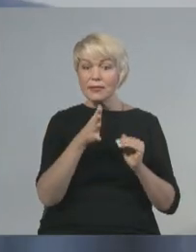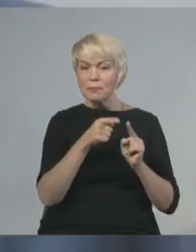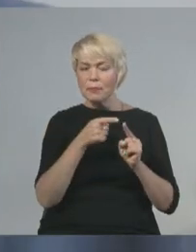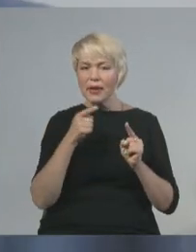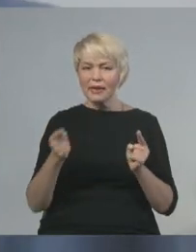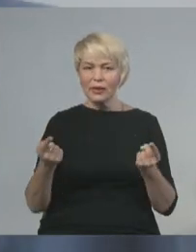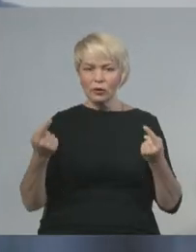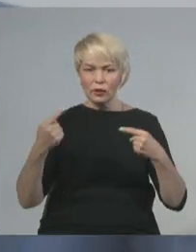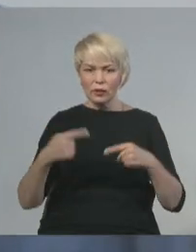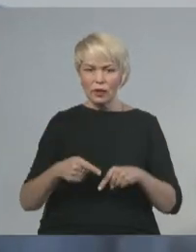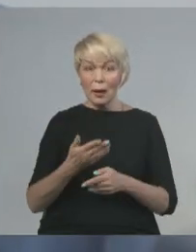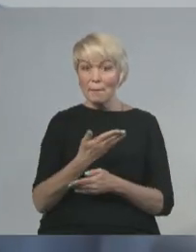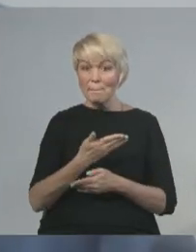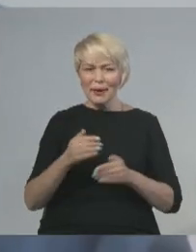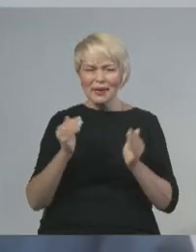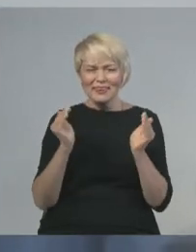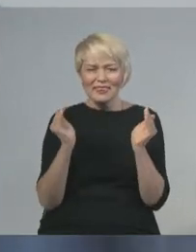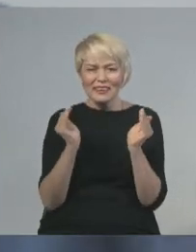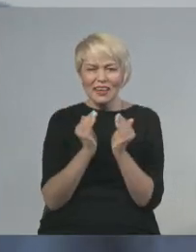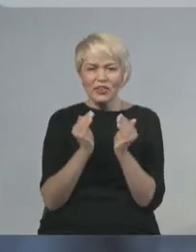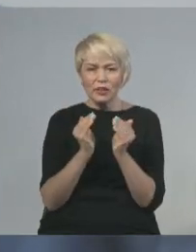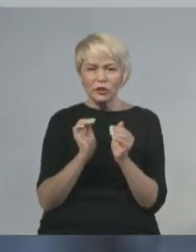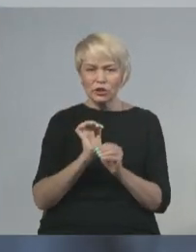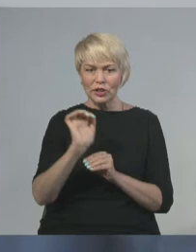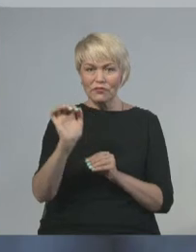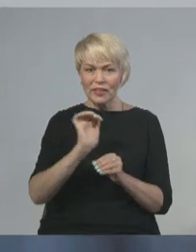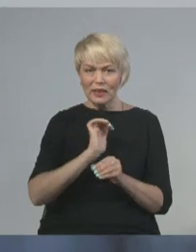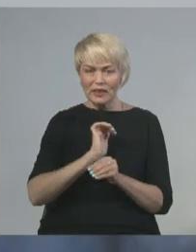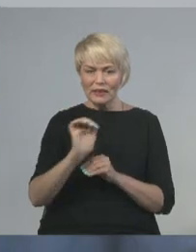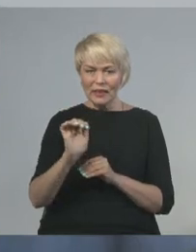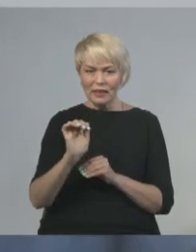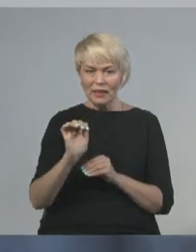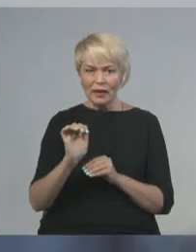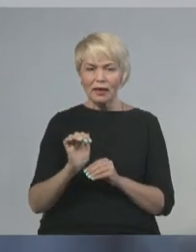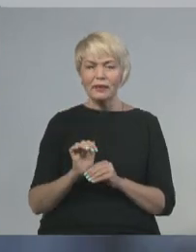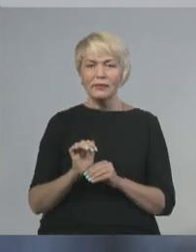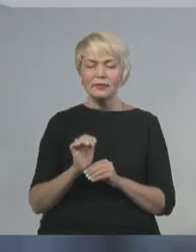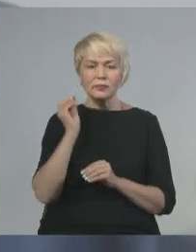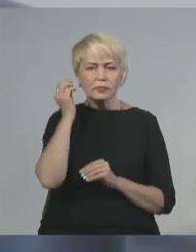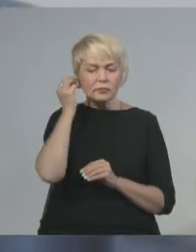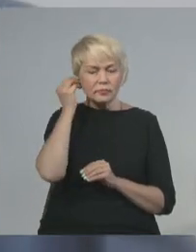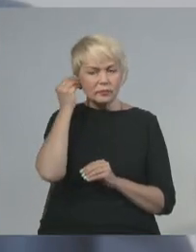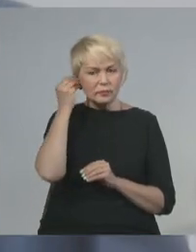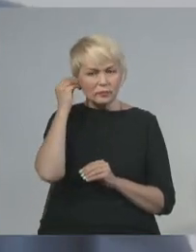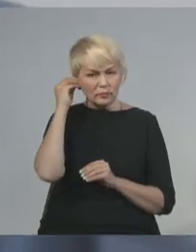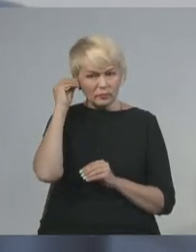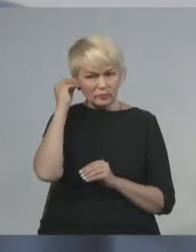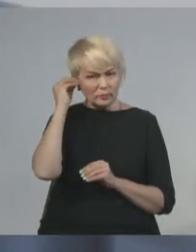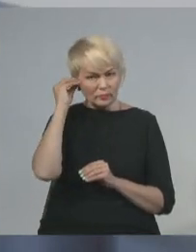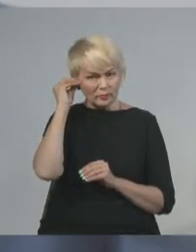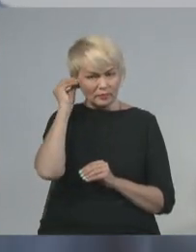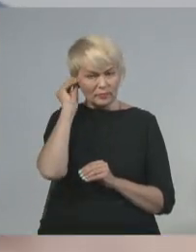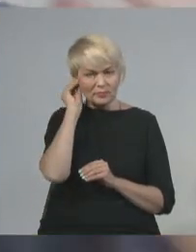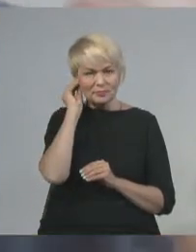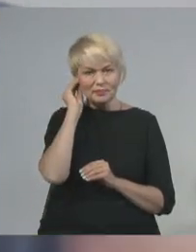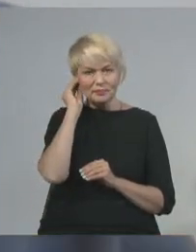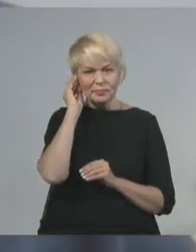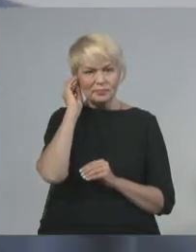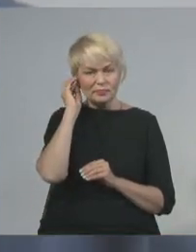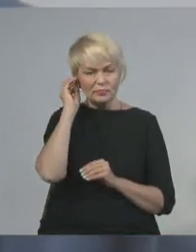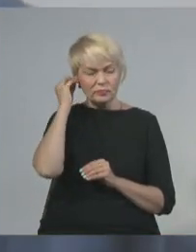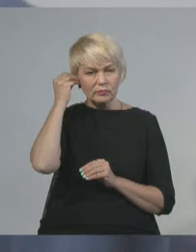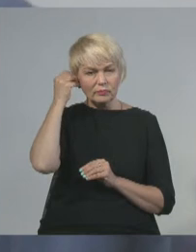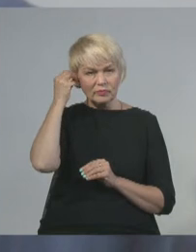and it could have been existential for us so we decided to start a new product a series of